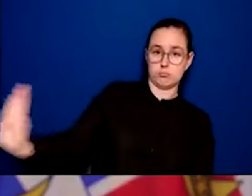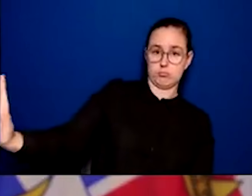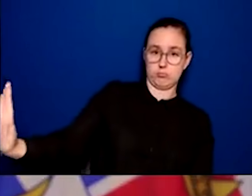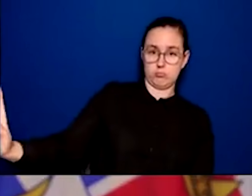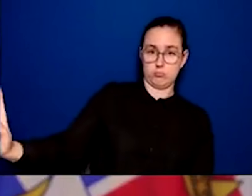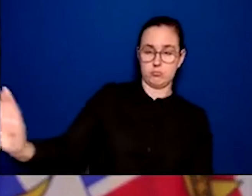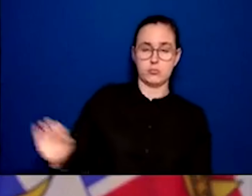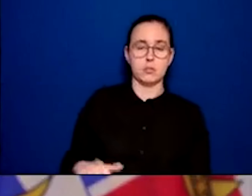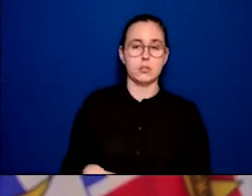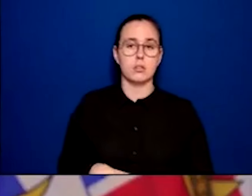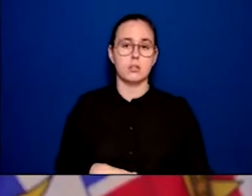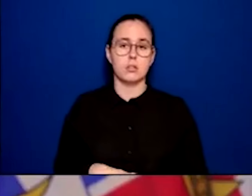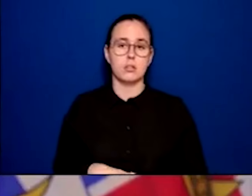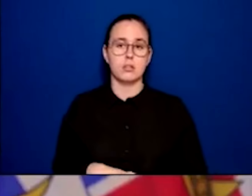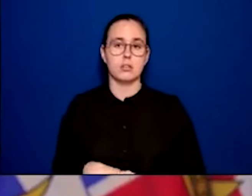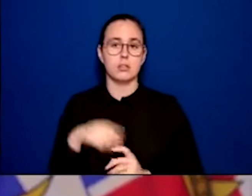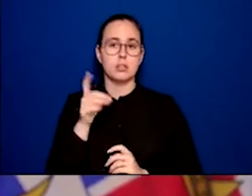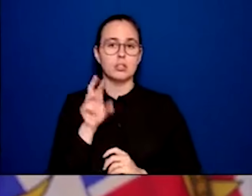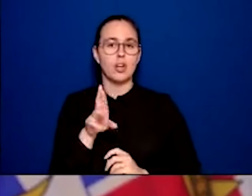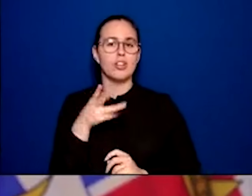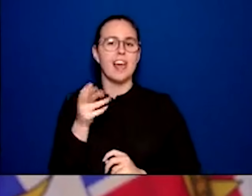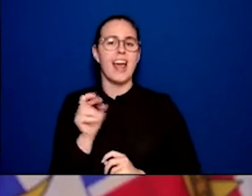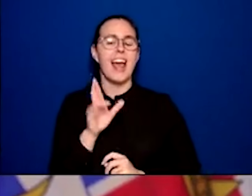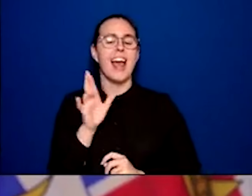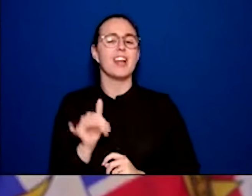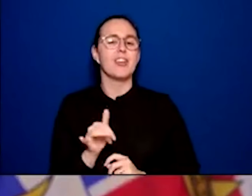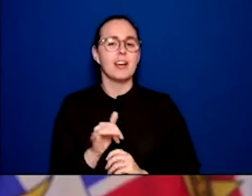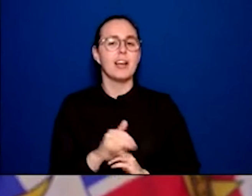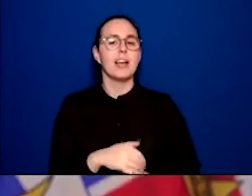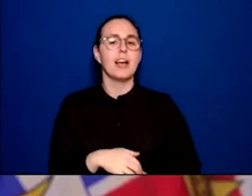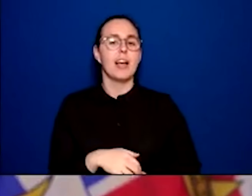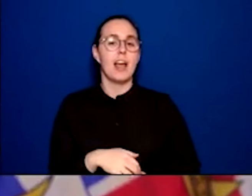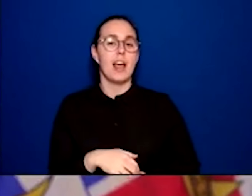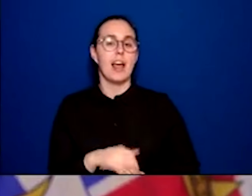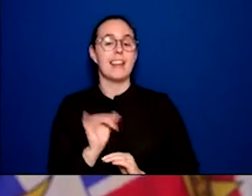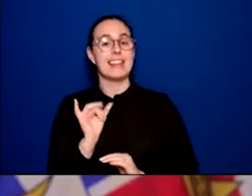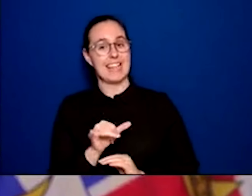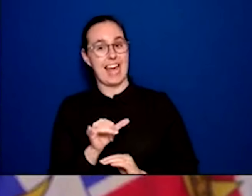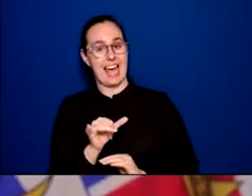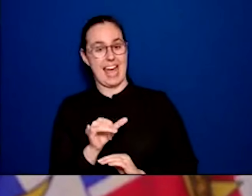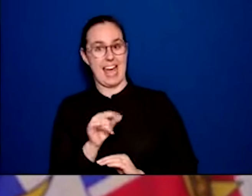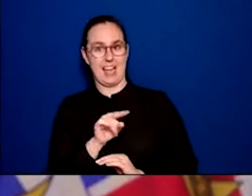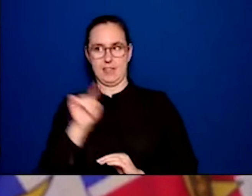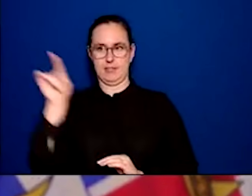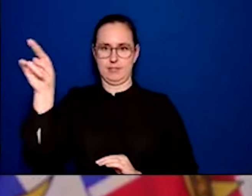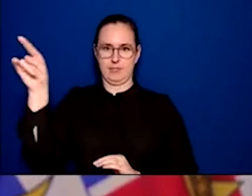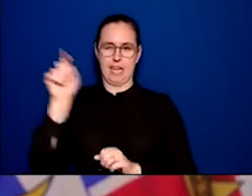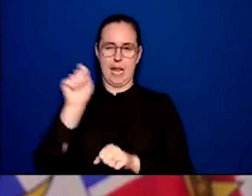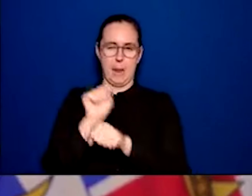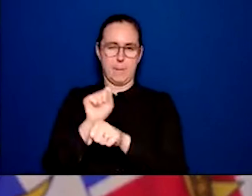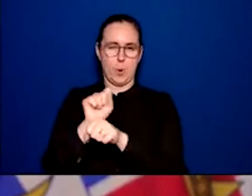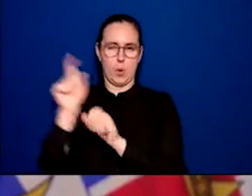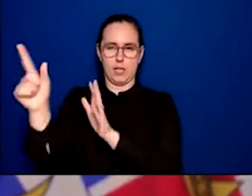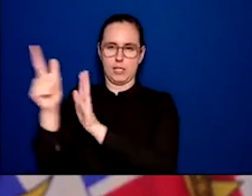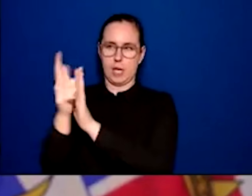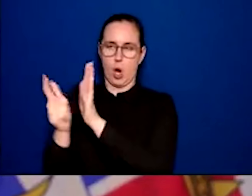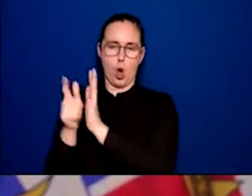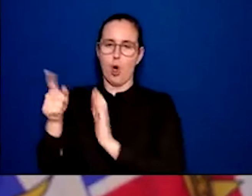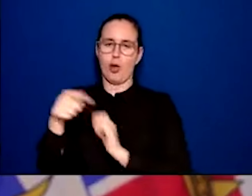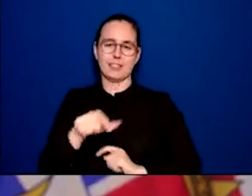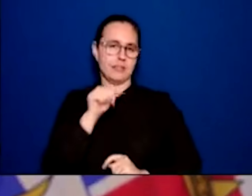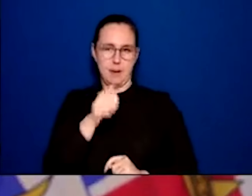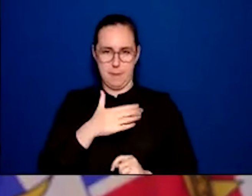labor relations and labor laws. I know there is good advice that WorkSafe BC has put